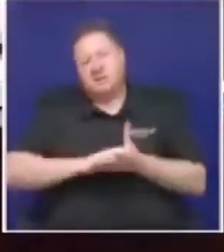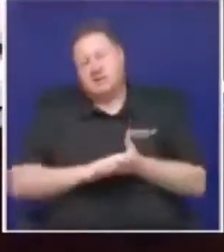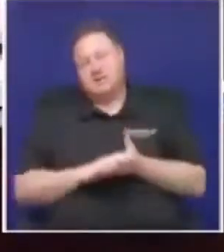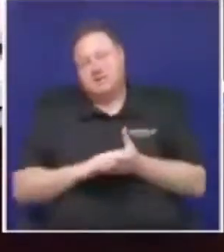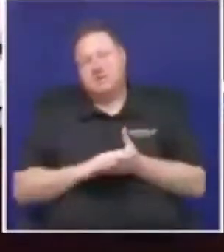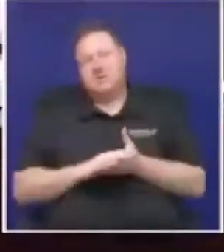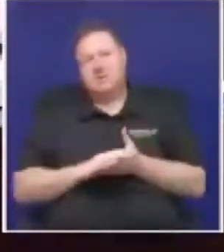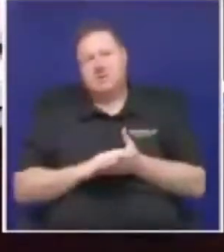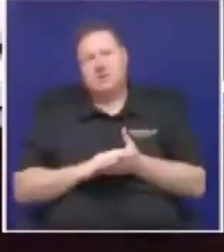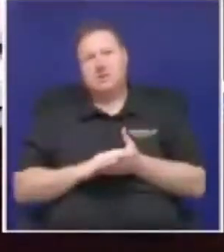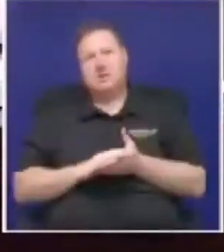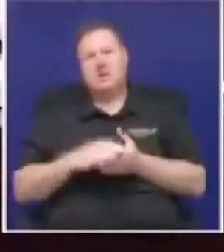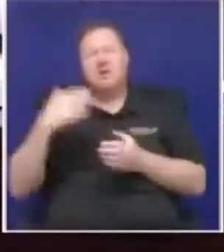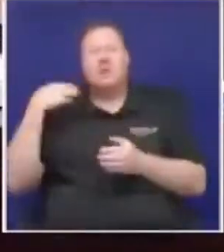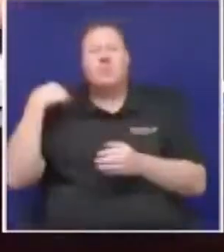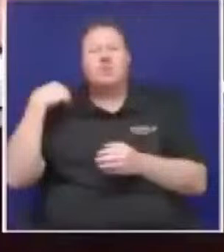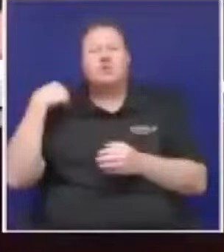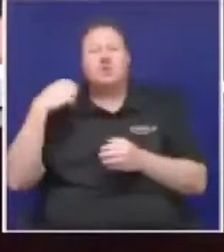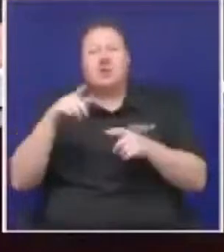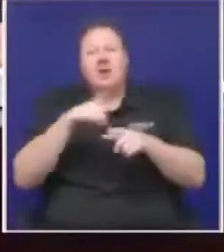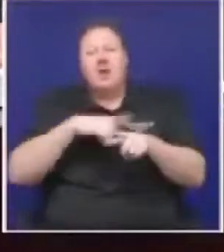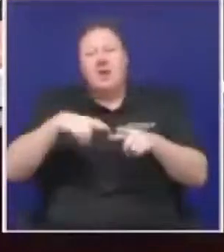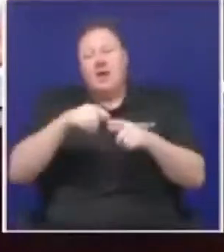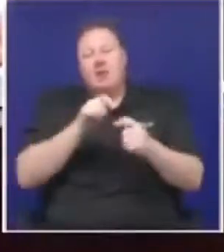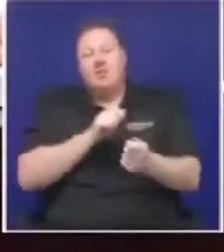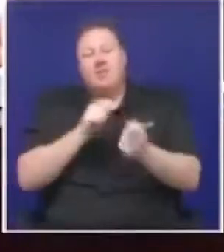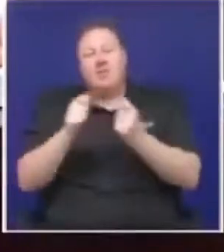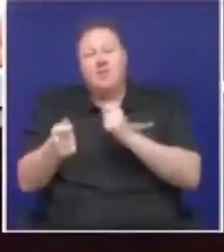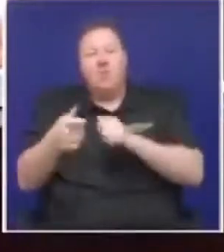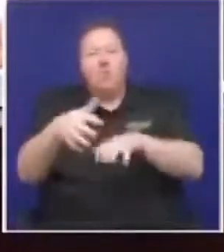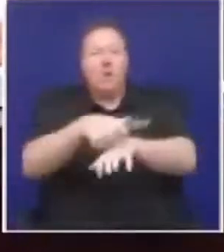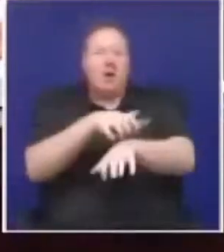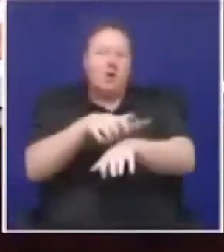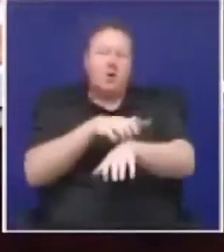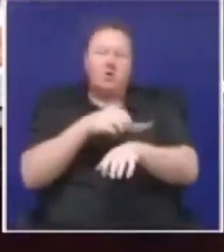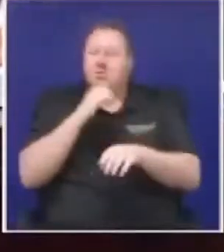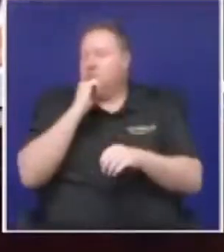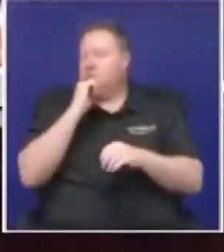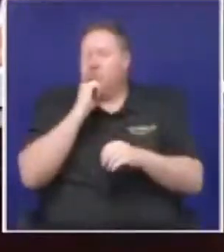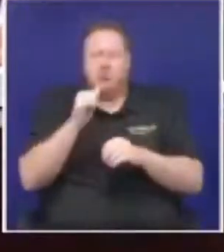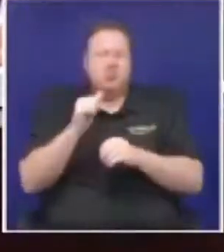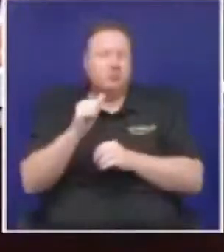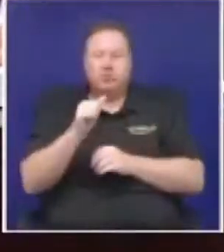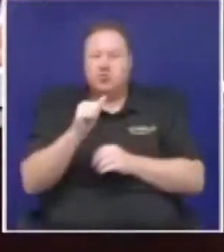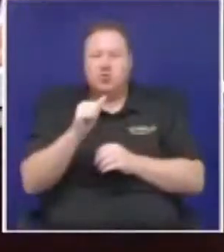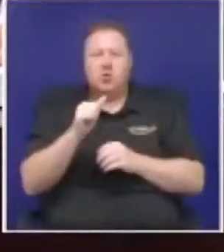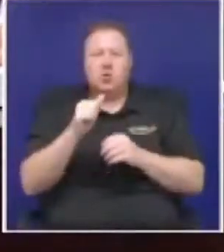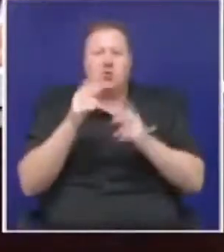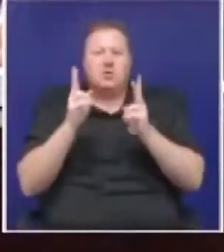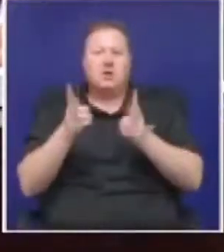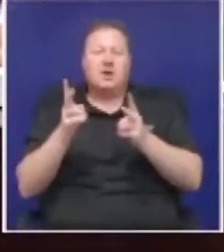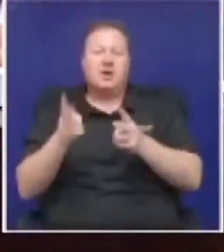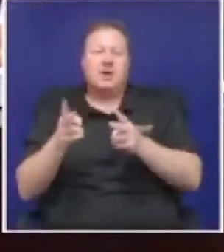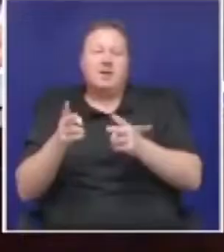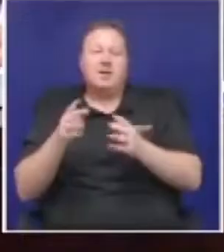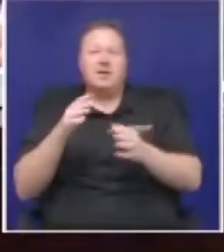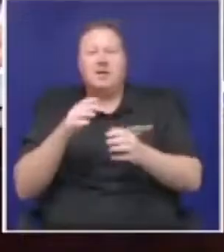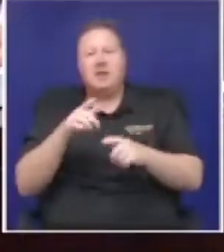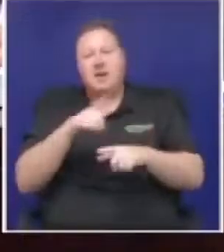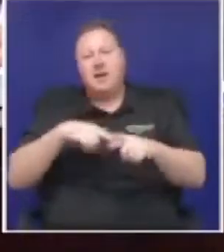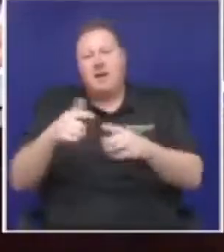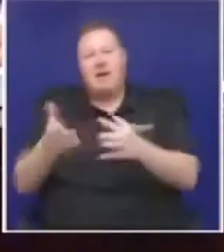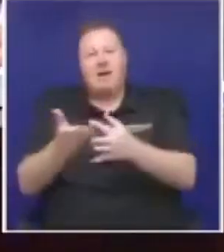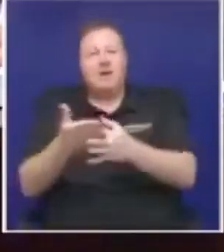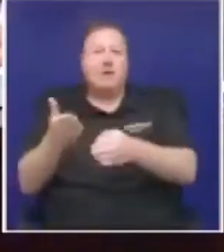on Land Reform and Agriculture has not engaged on the question of backdating land claims prior